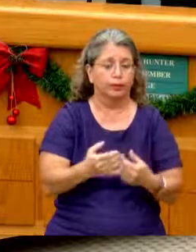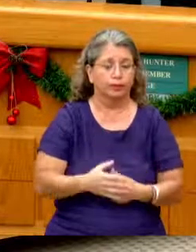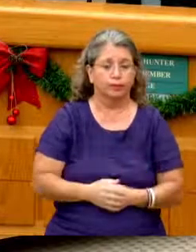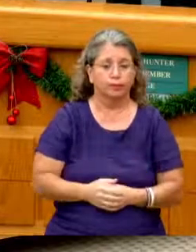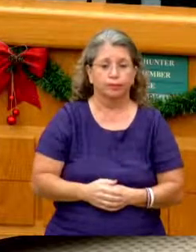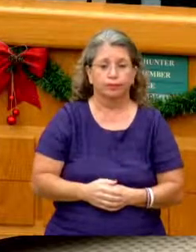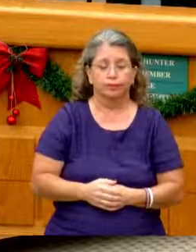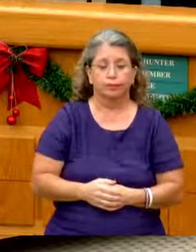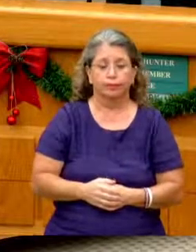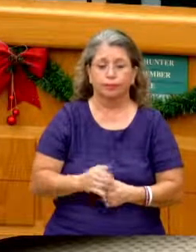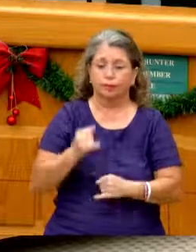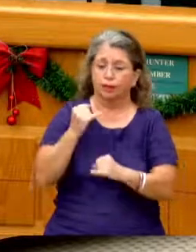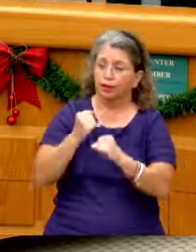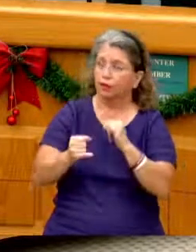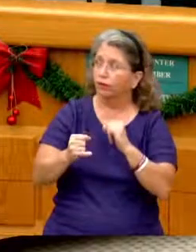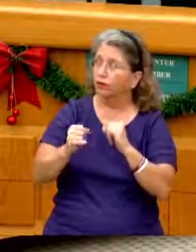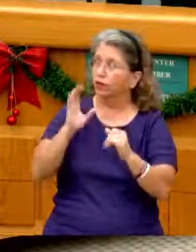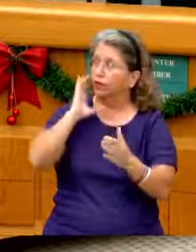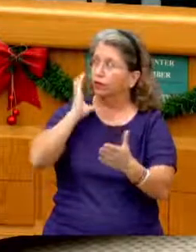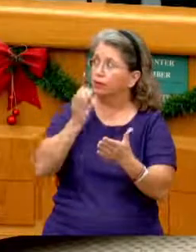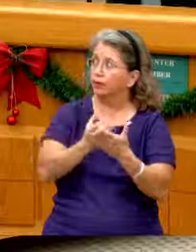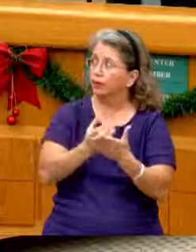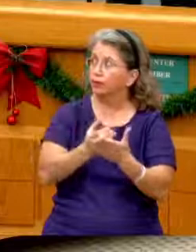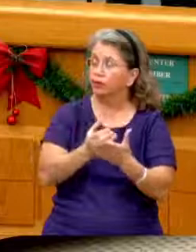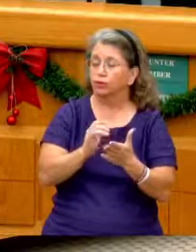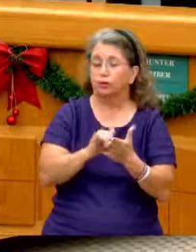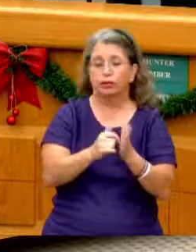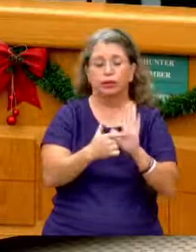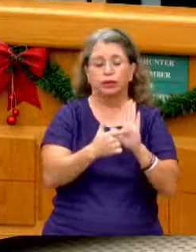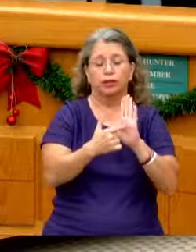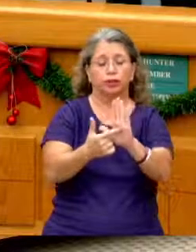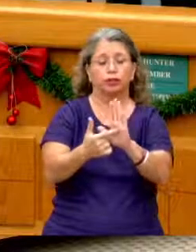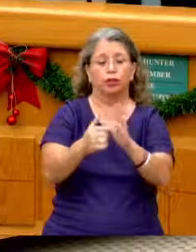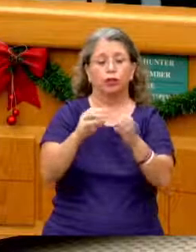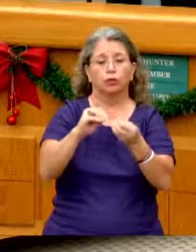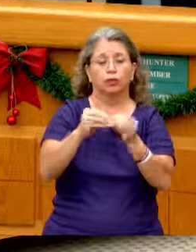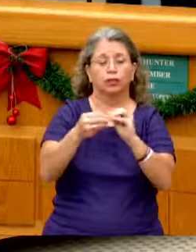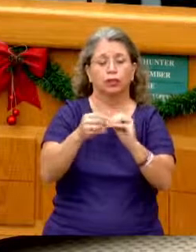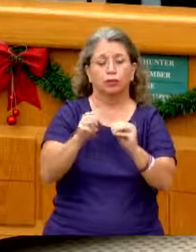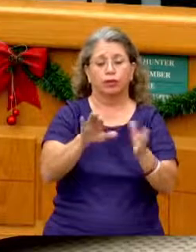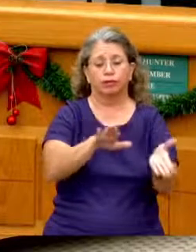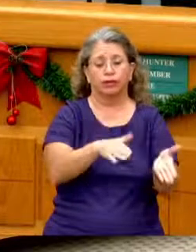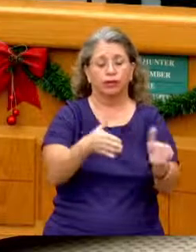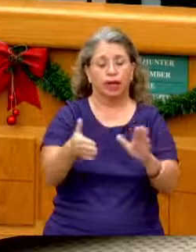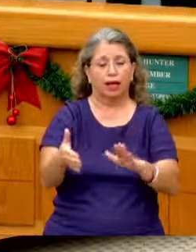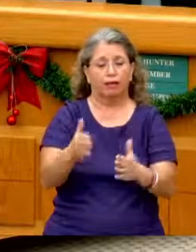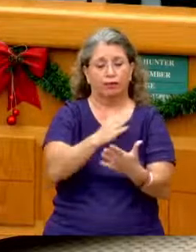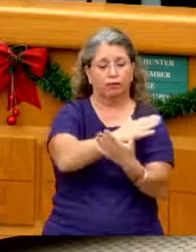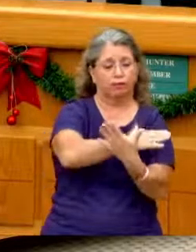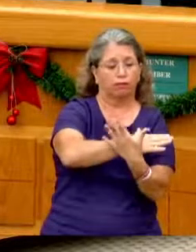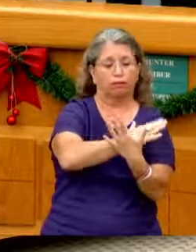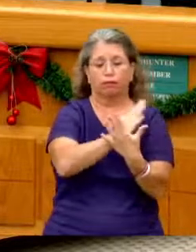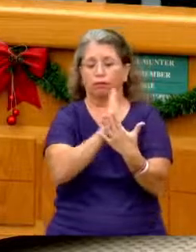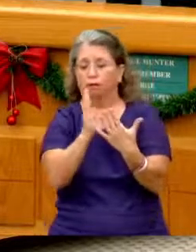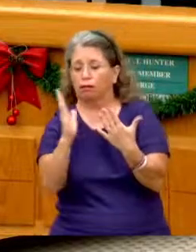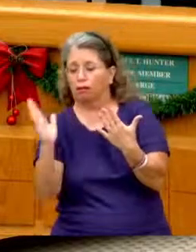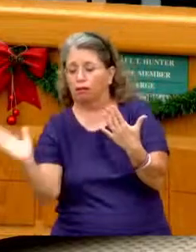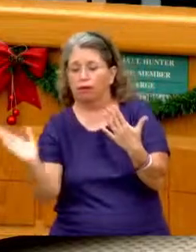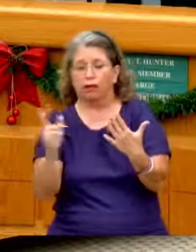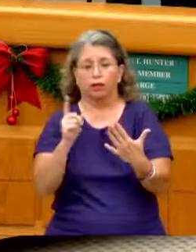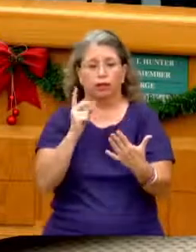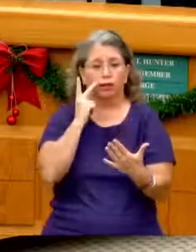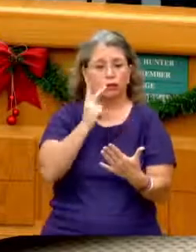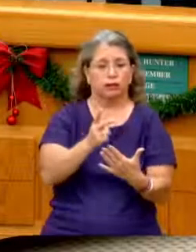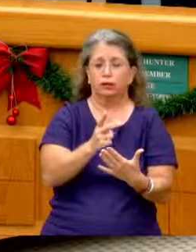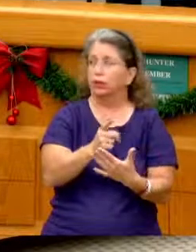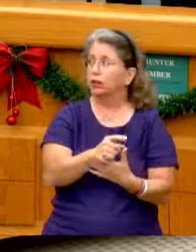And then the final slide that actually shows the number of fatalities over time, and you can see 1 day, and then you can